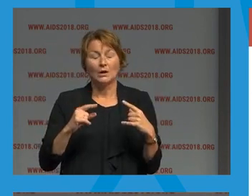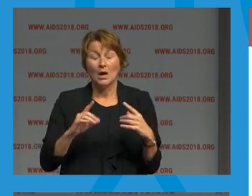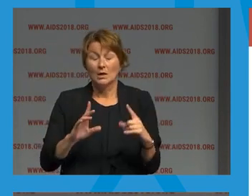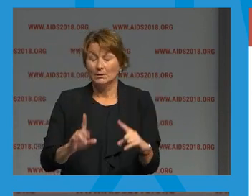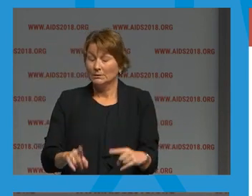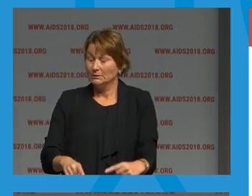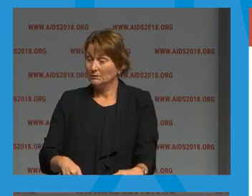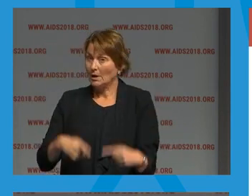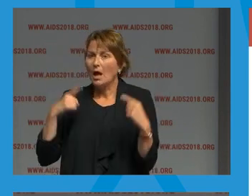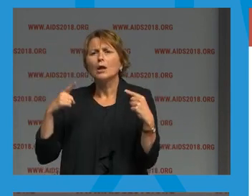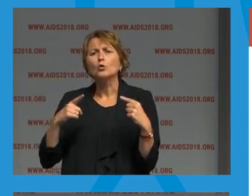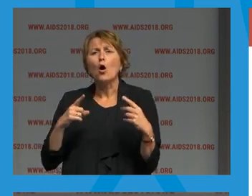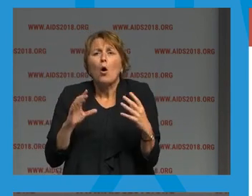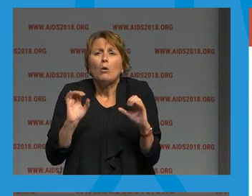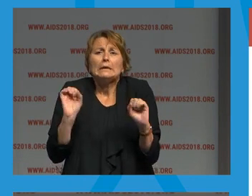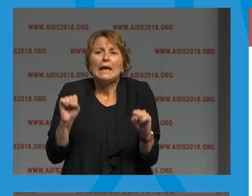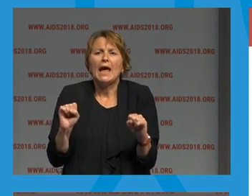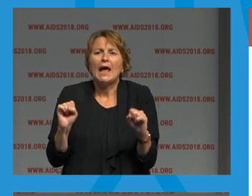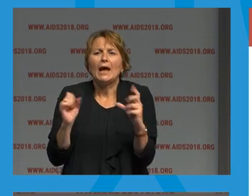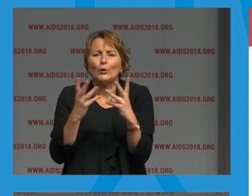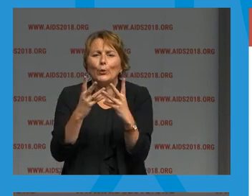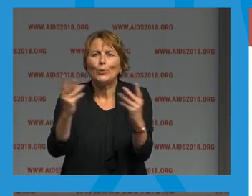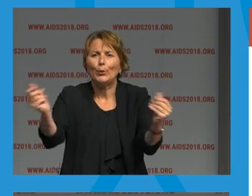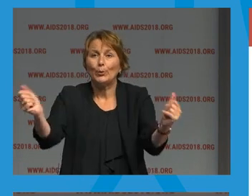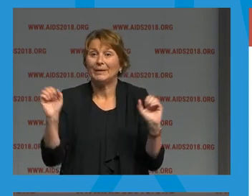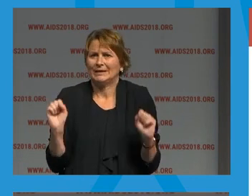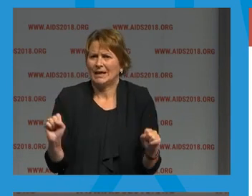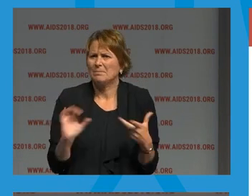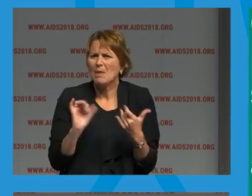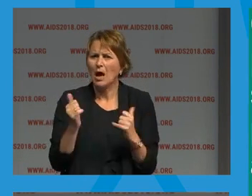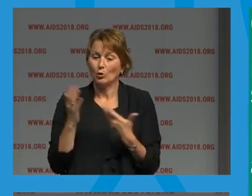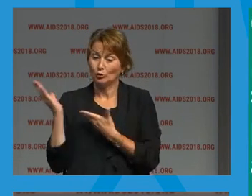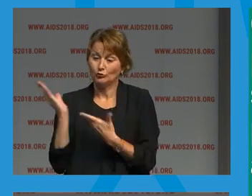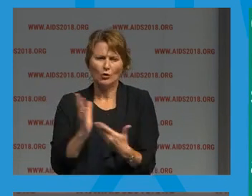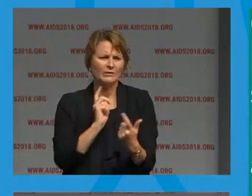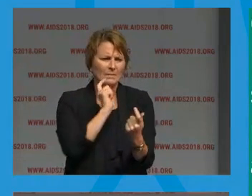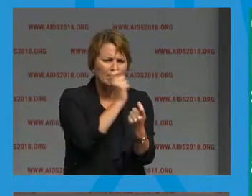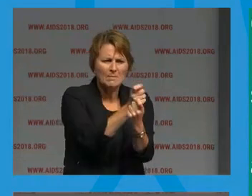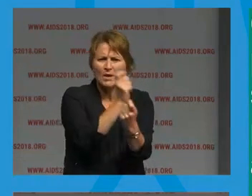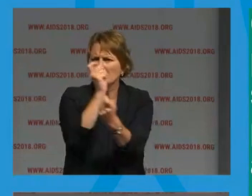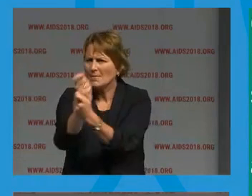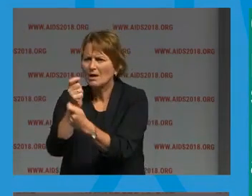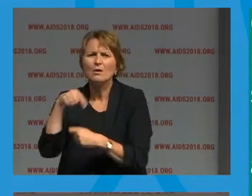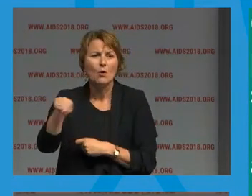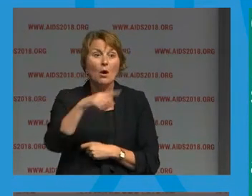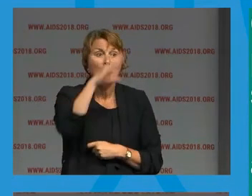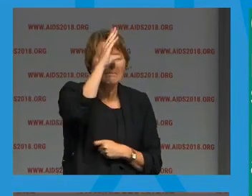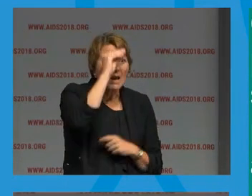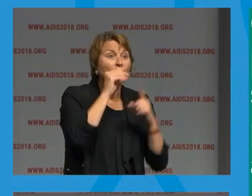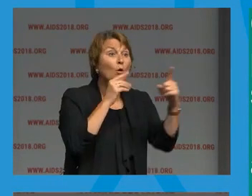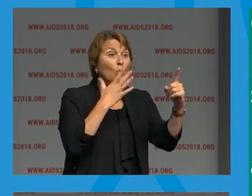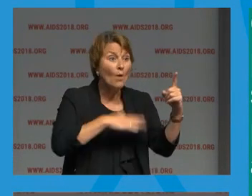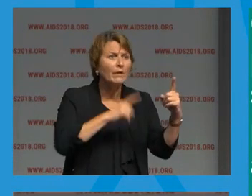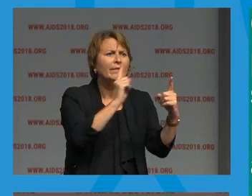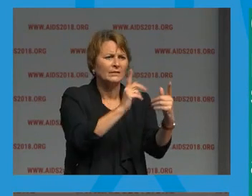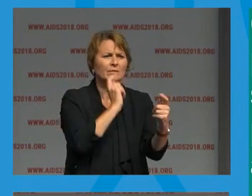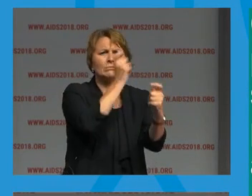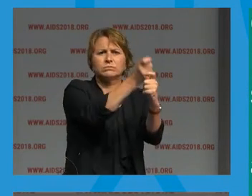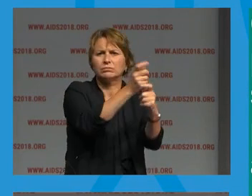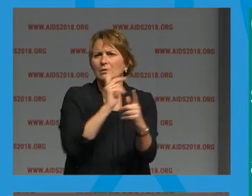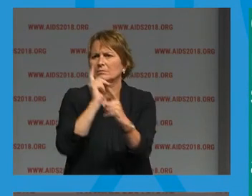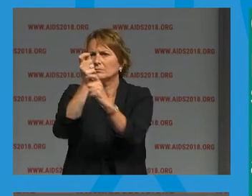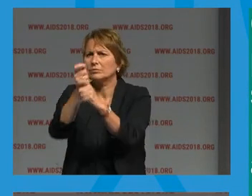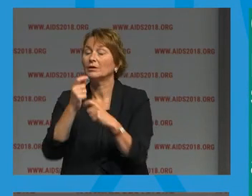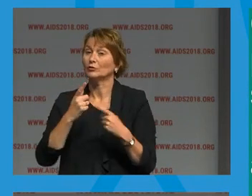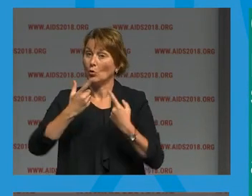that can be overcome with adapting our services and adapting our programs to the needs of men. So what are we trying to do as a